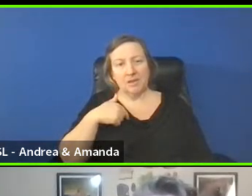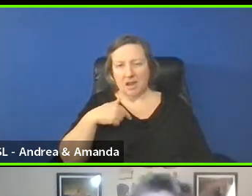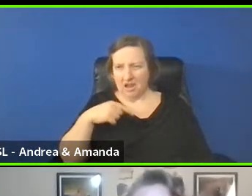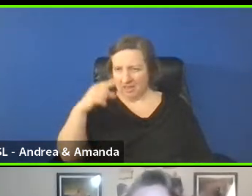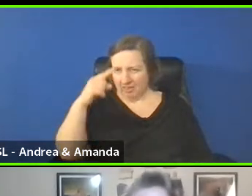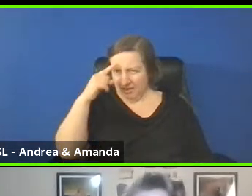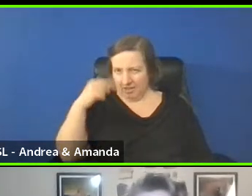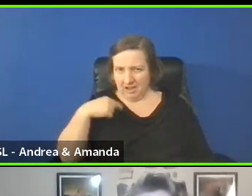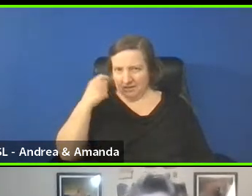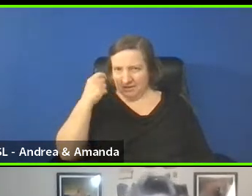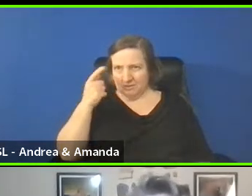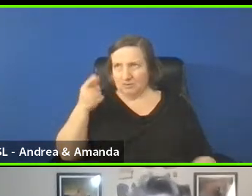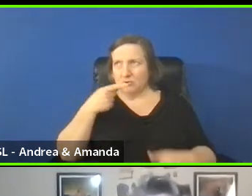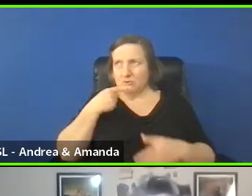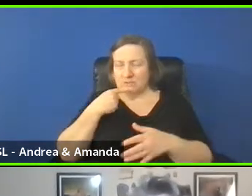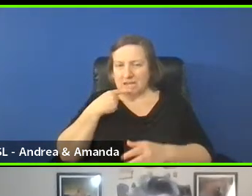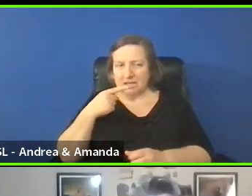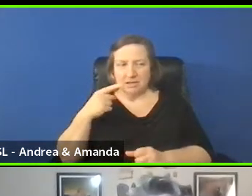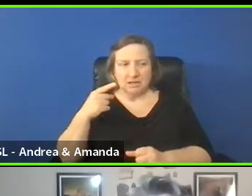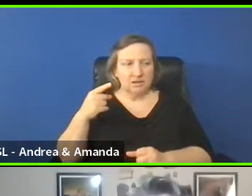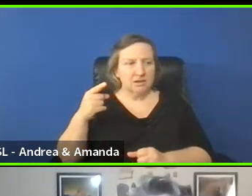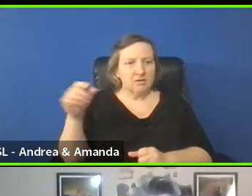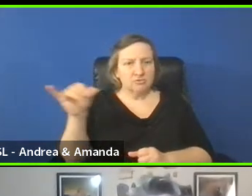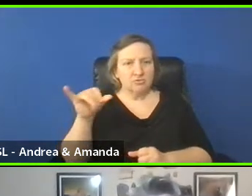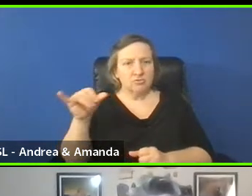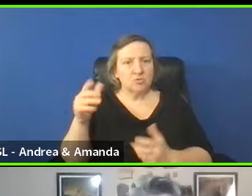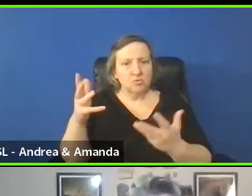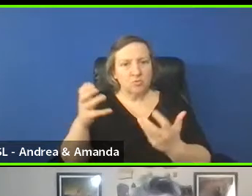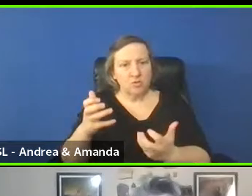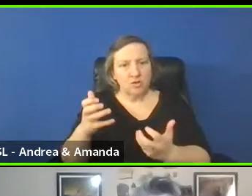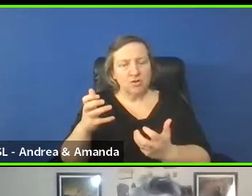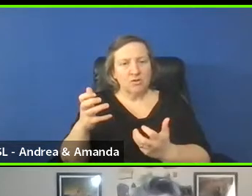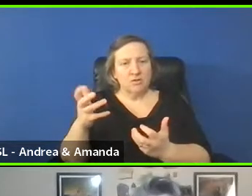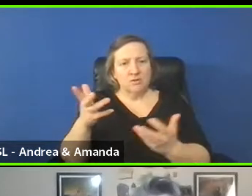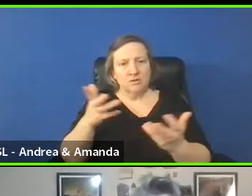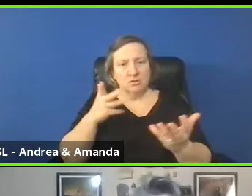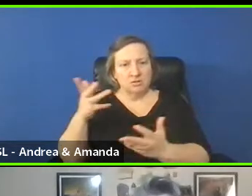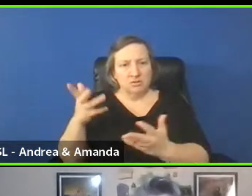I think I hear what you're saying, and also wanting to be